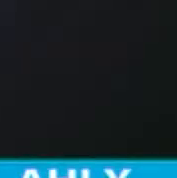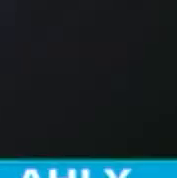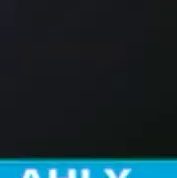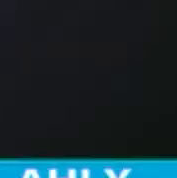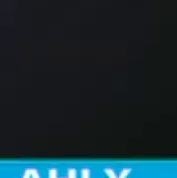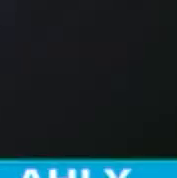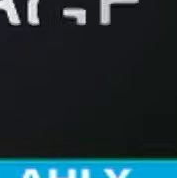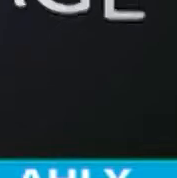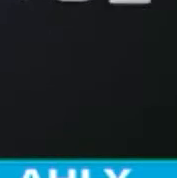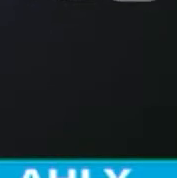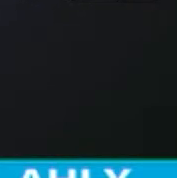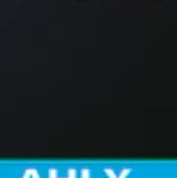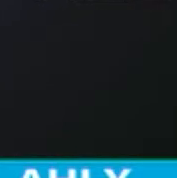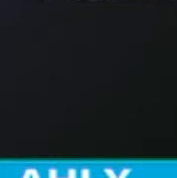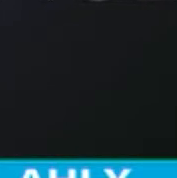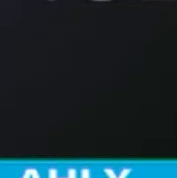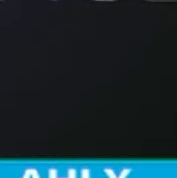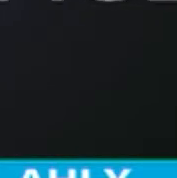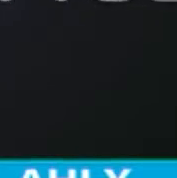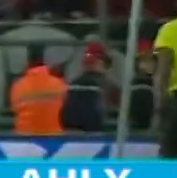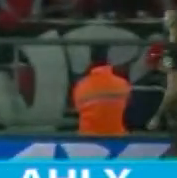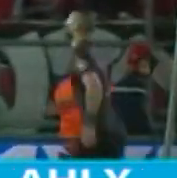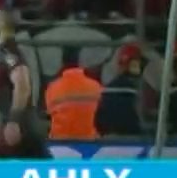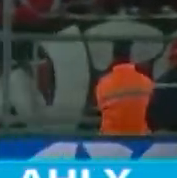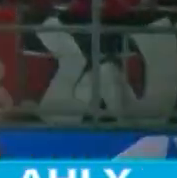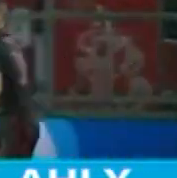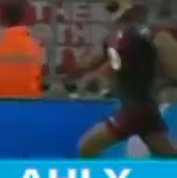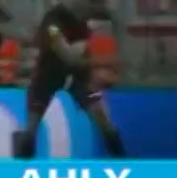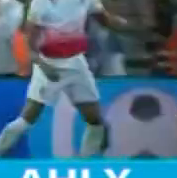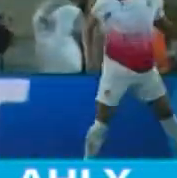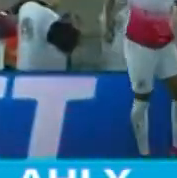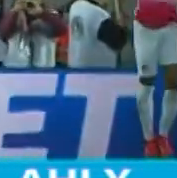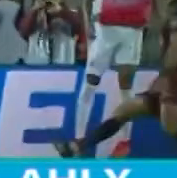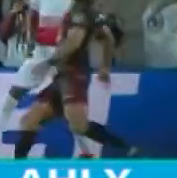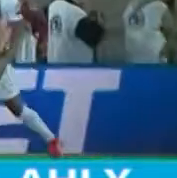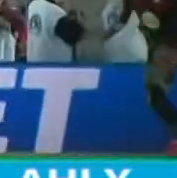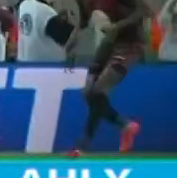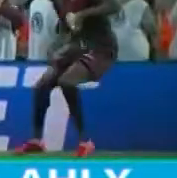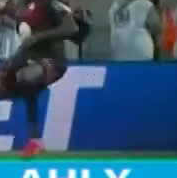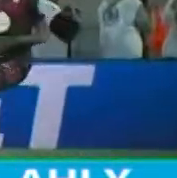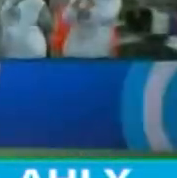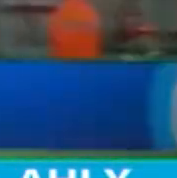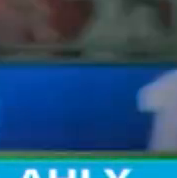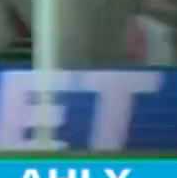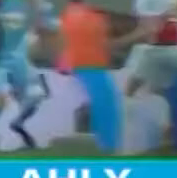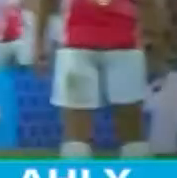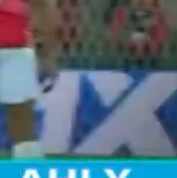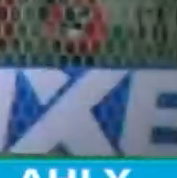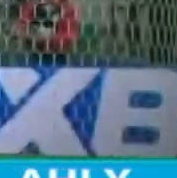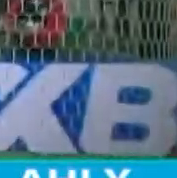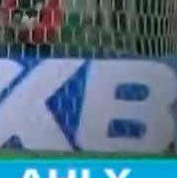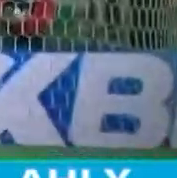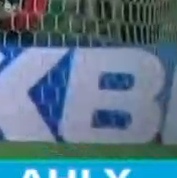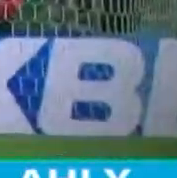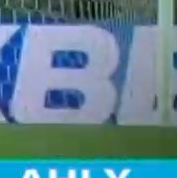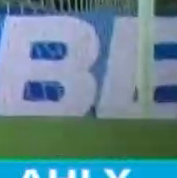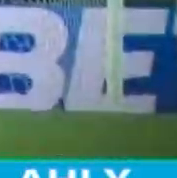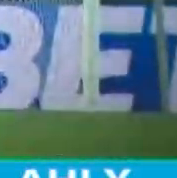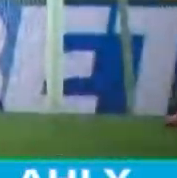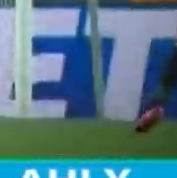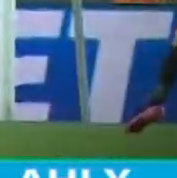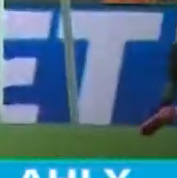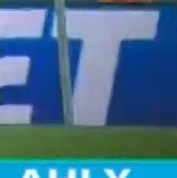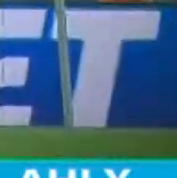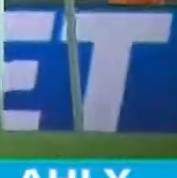Champions League enters the semi-final stage, first leg encounter with Moroccan clubs clashing with their Egyptian counterparts. This